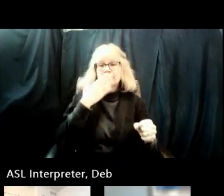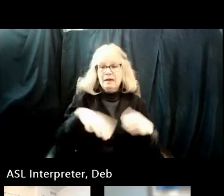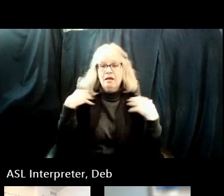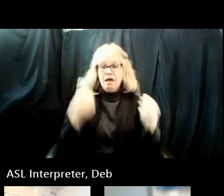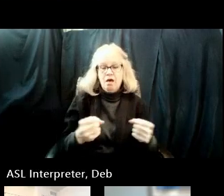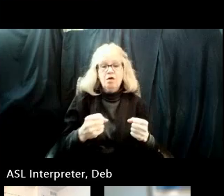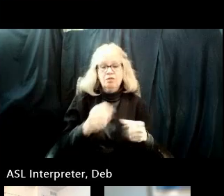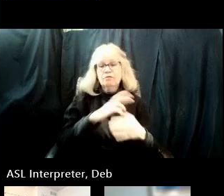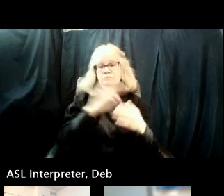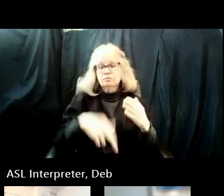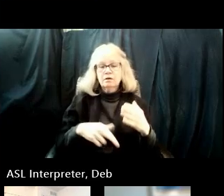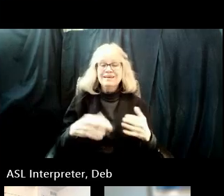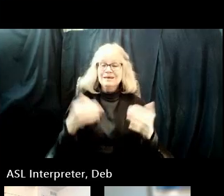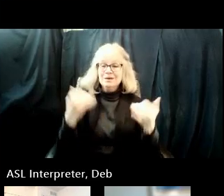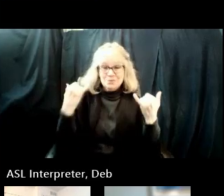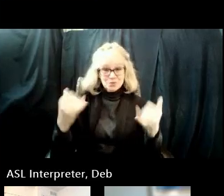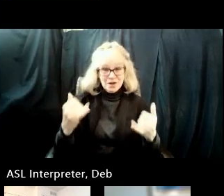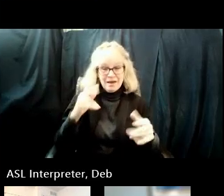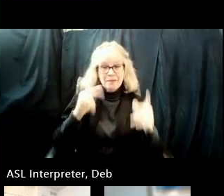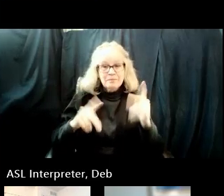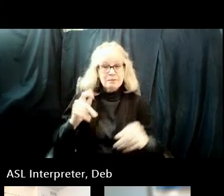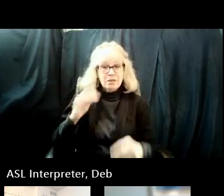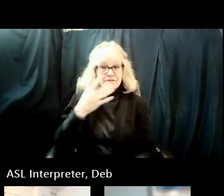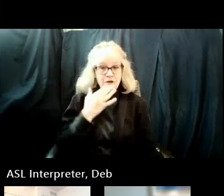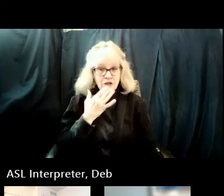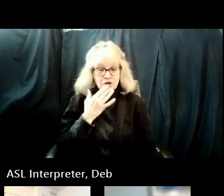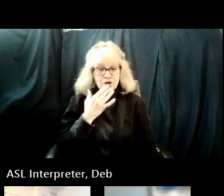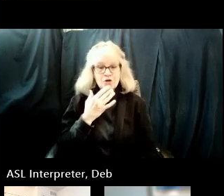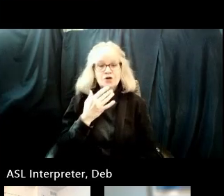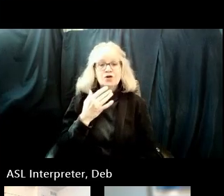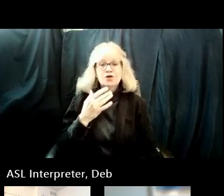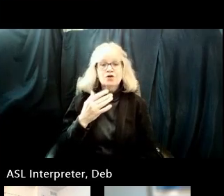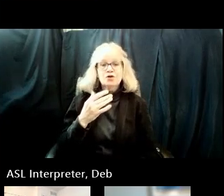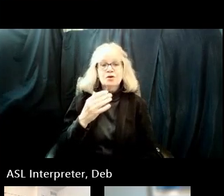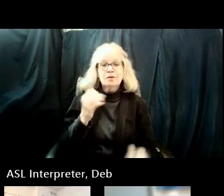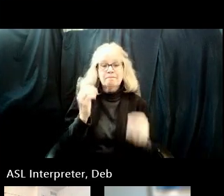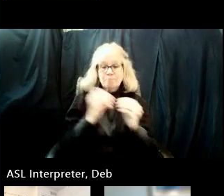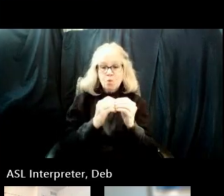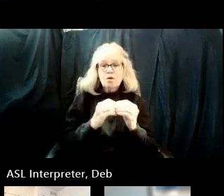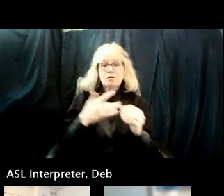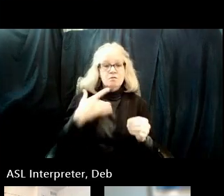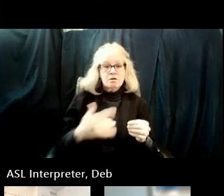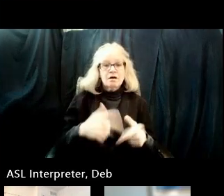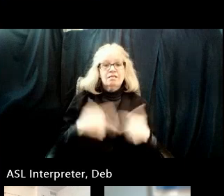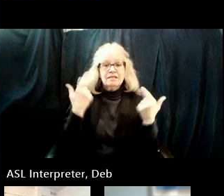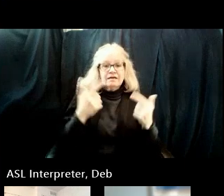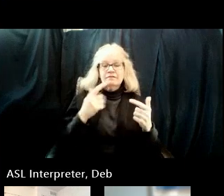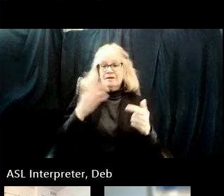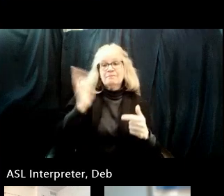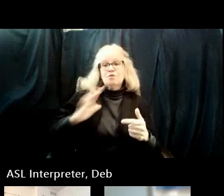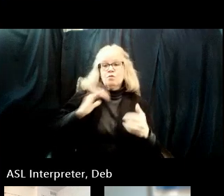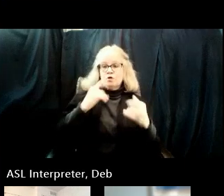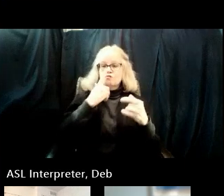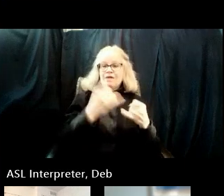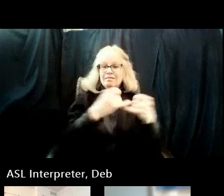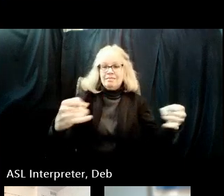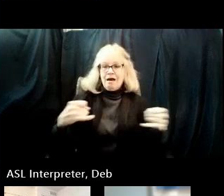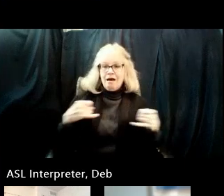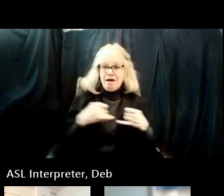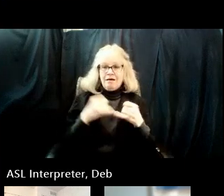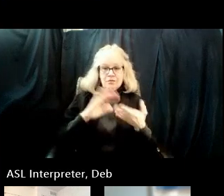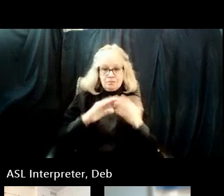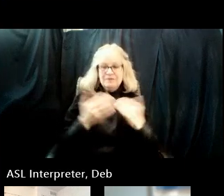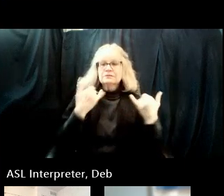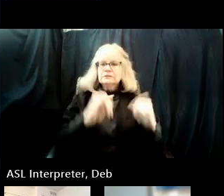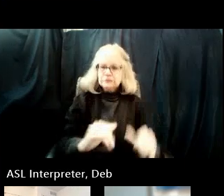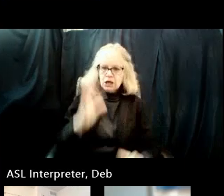are still significantly more likely to live in formerly redlined communities and thus still experience many